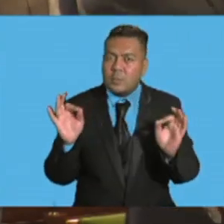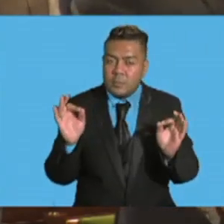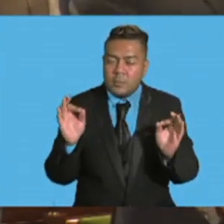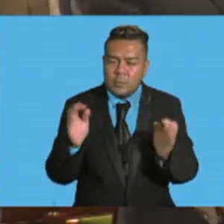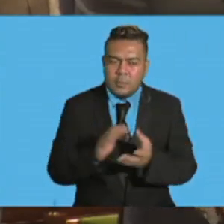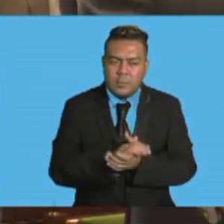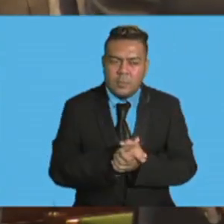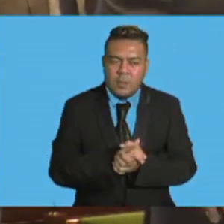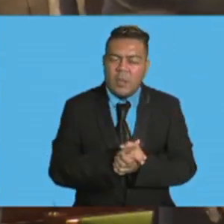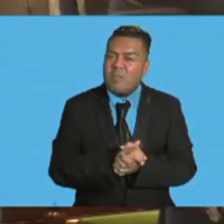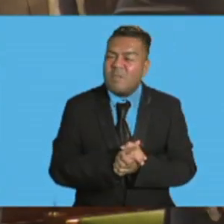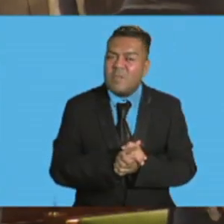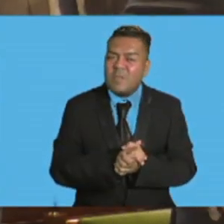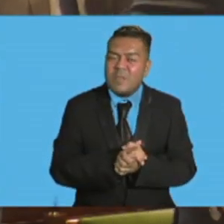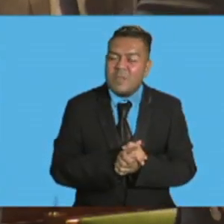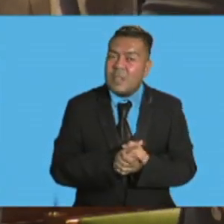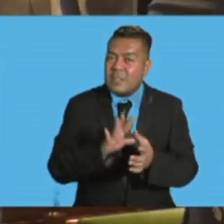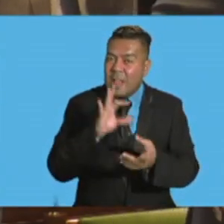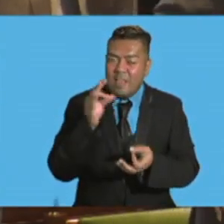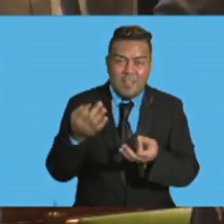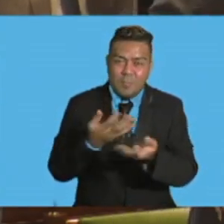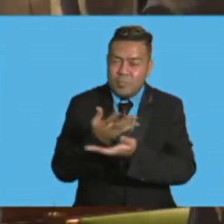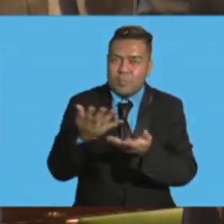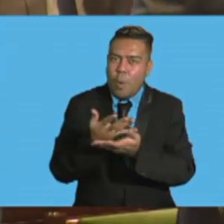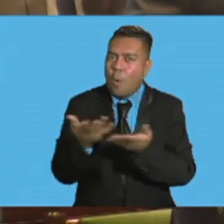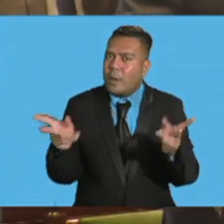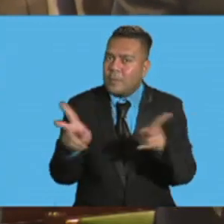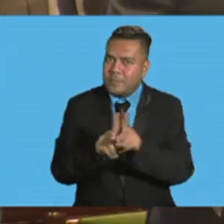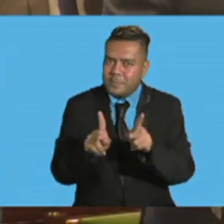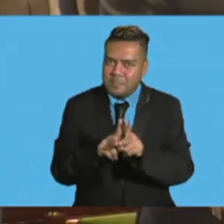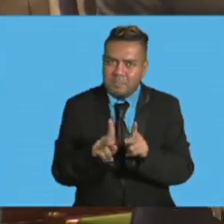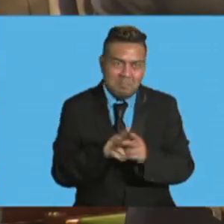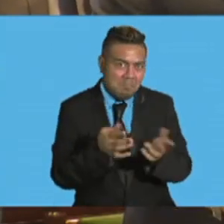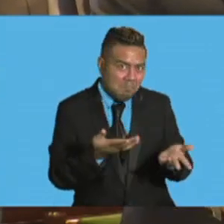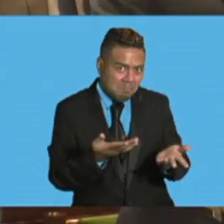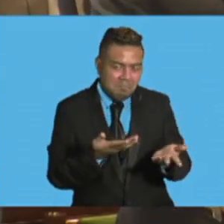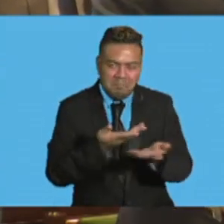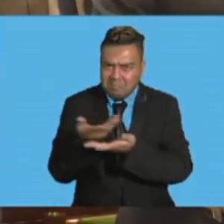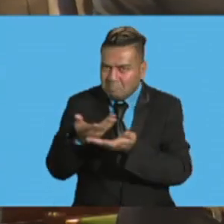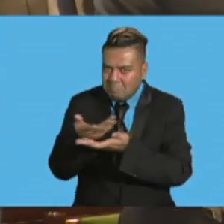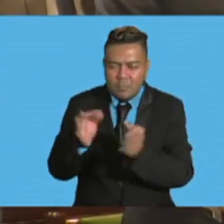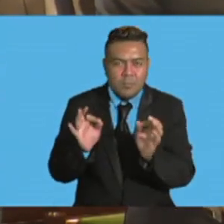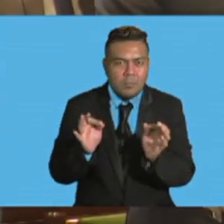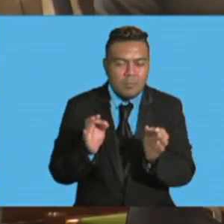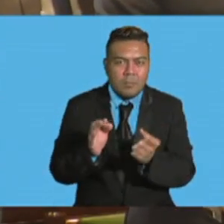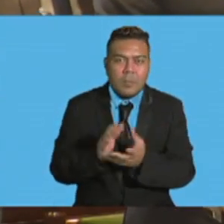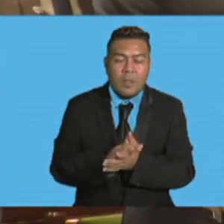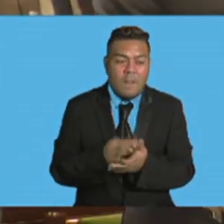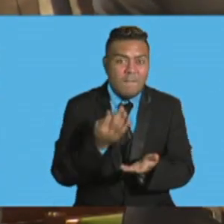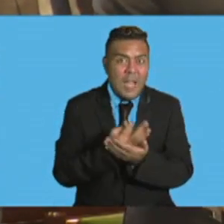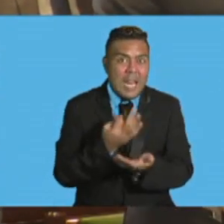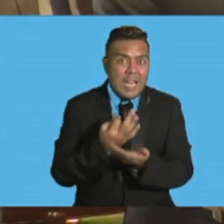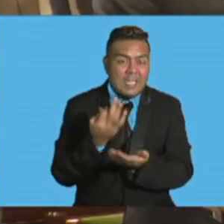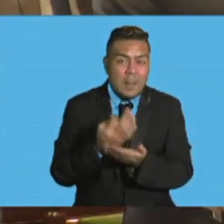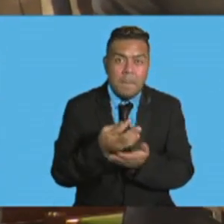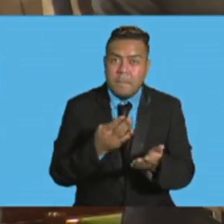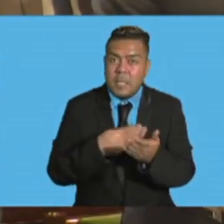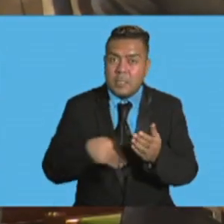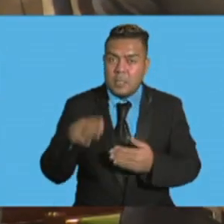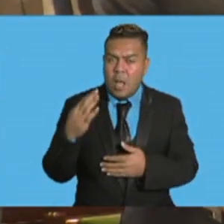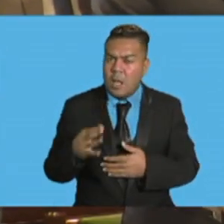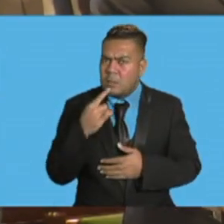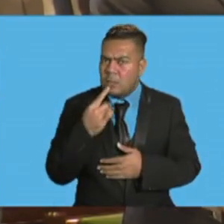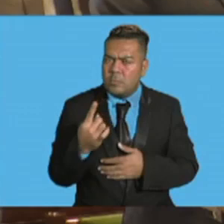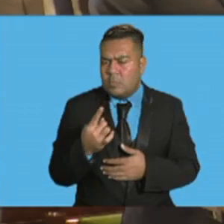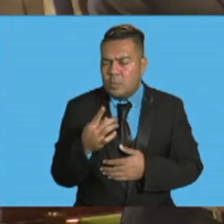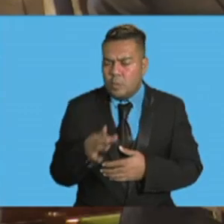was no consensus on a bilateral basis, and indeed there was consensus amongst the finance ministers that the process was non-transparent.